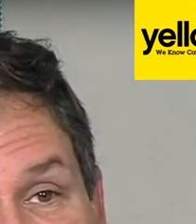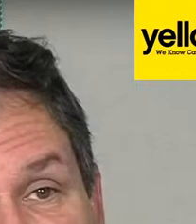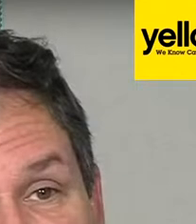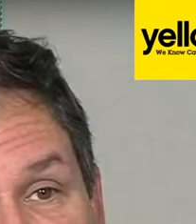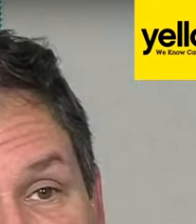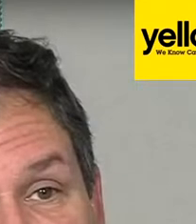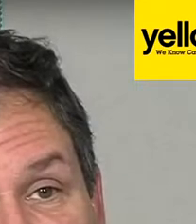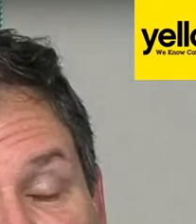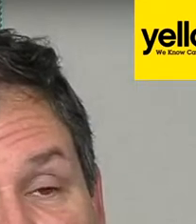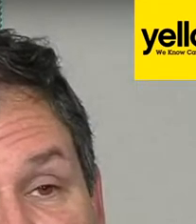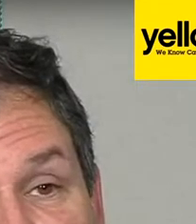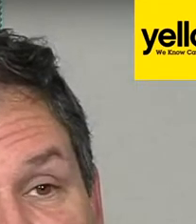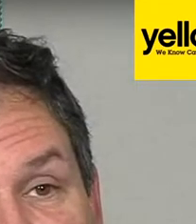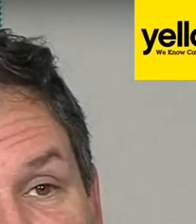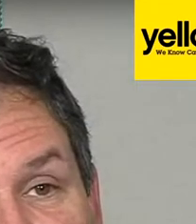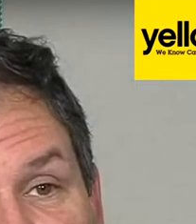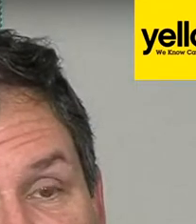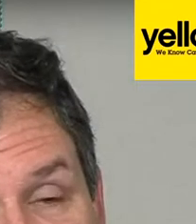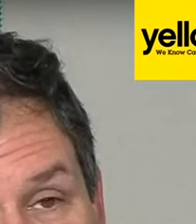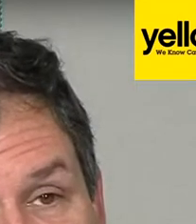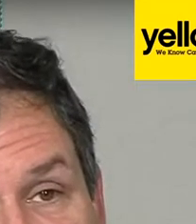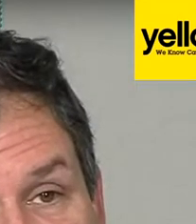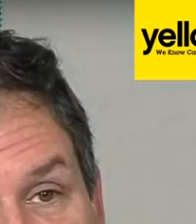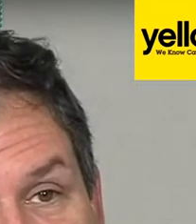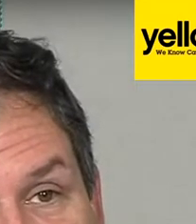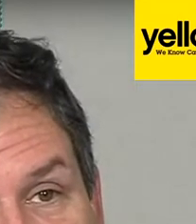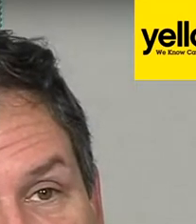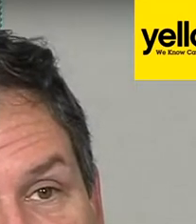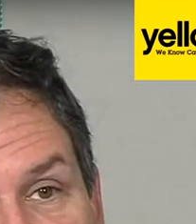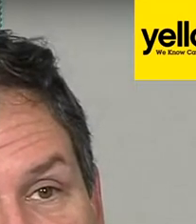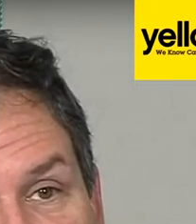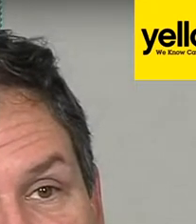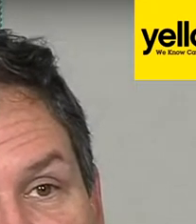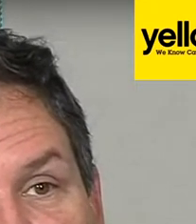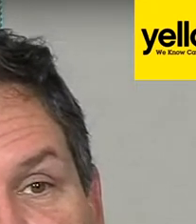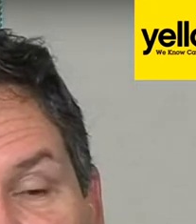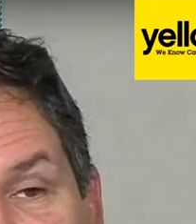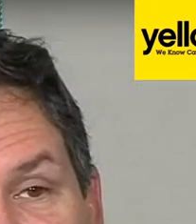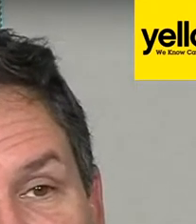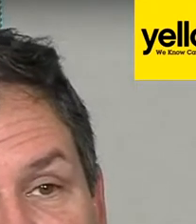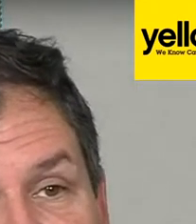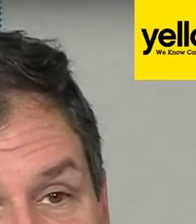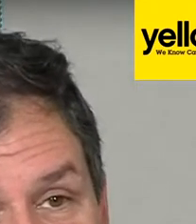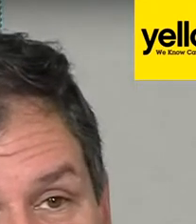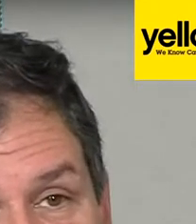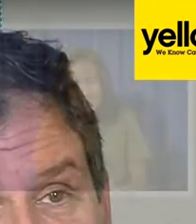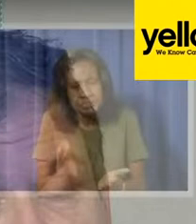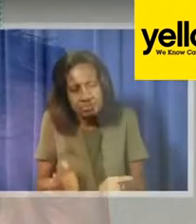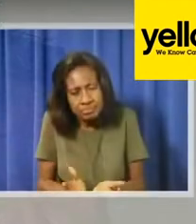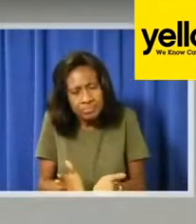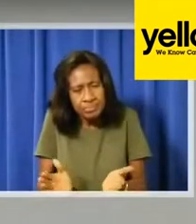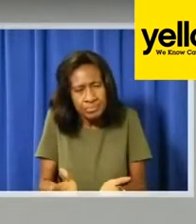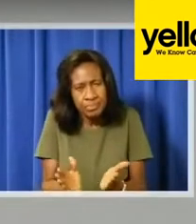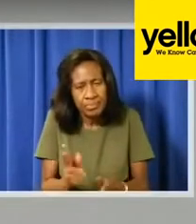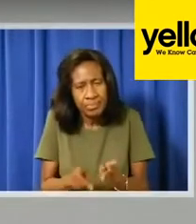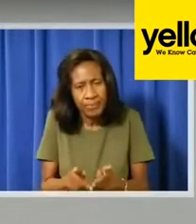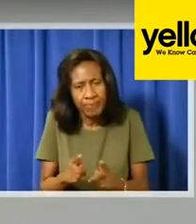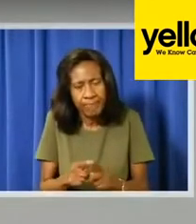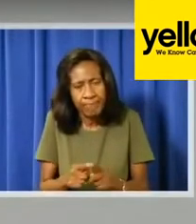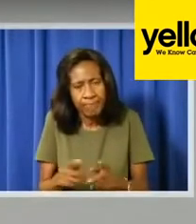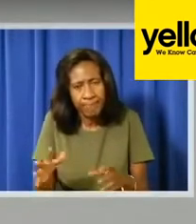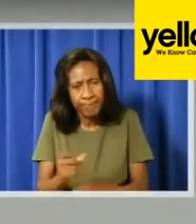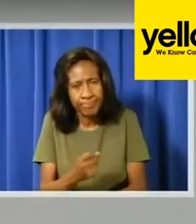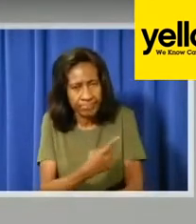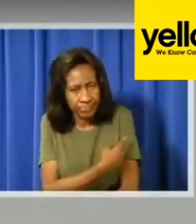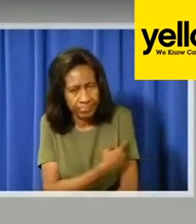we're here today to appeal to the people of the country to get vaccinated, and we need as many of